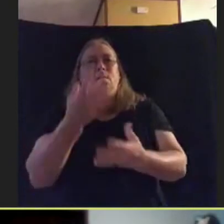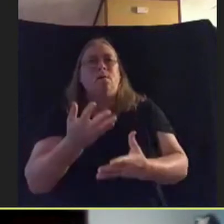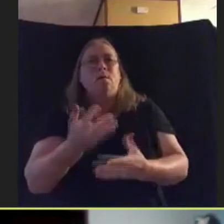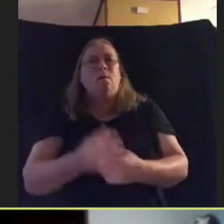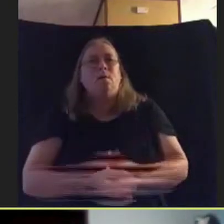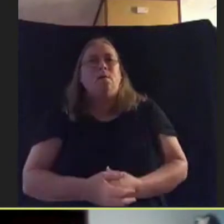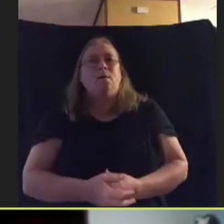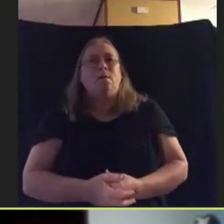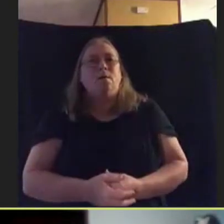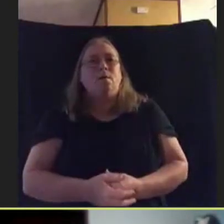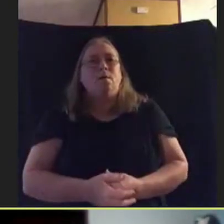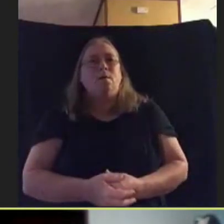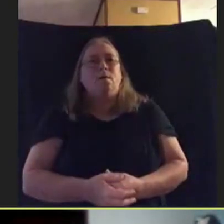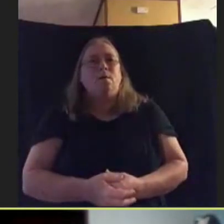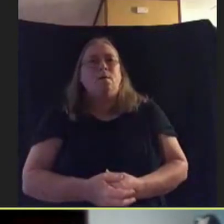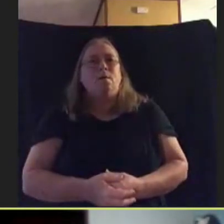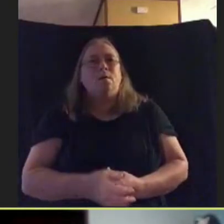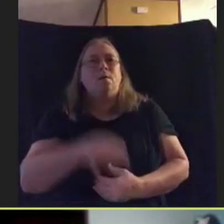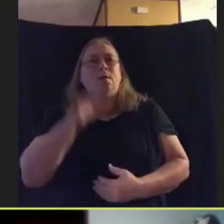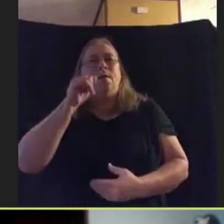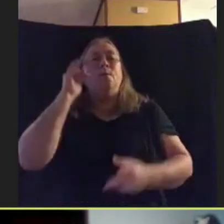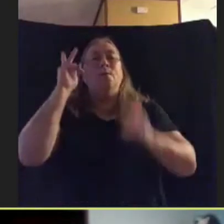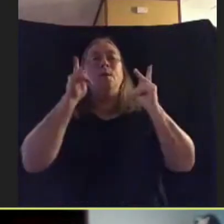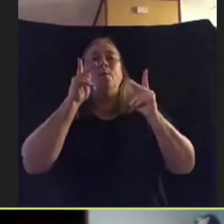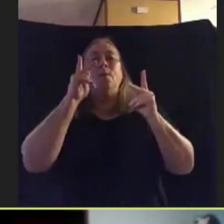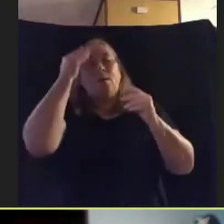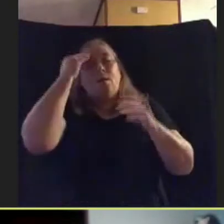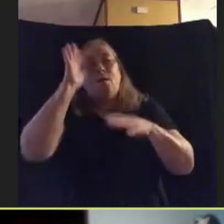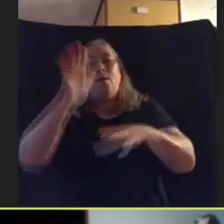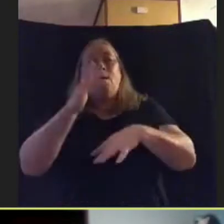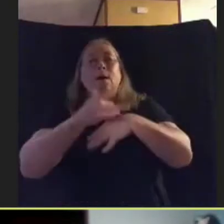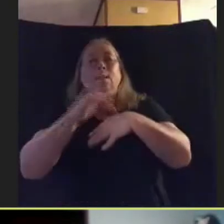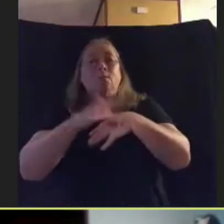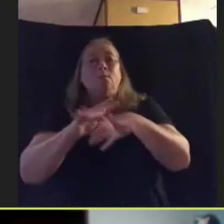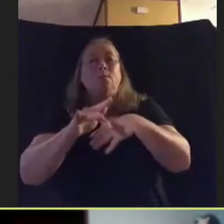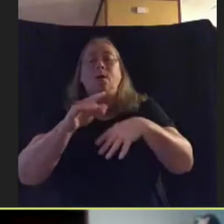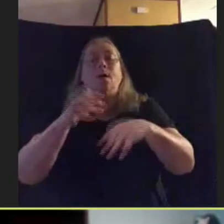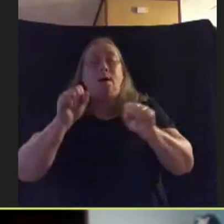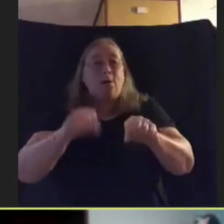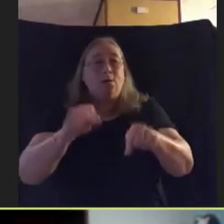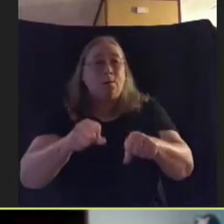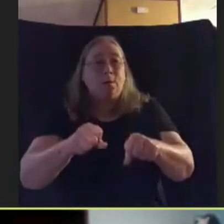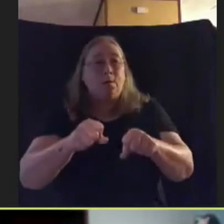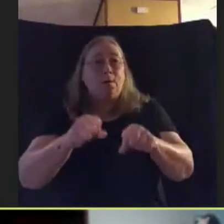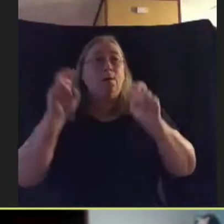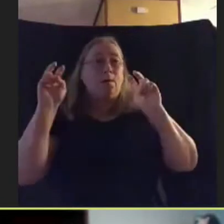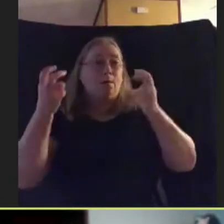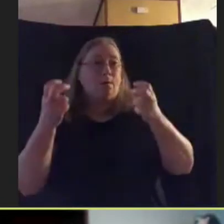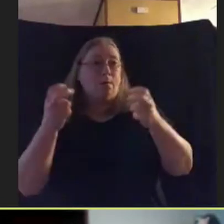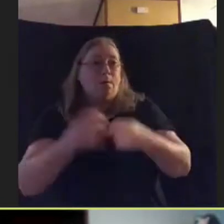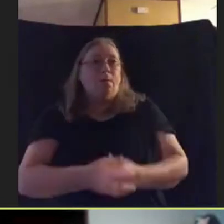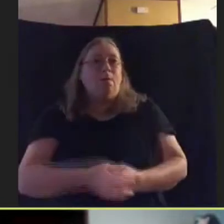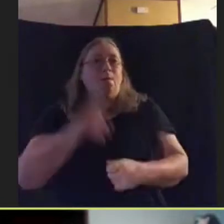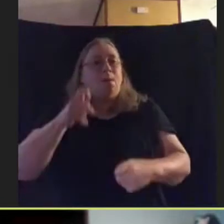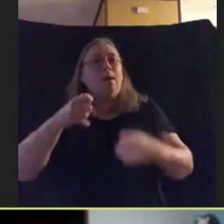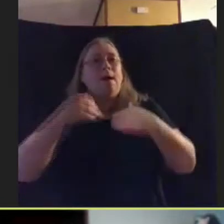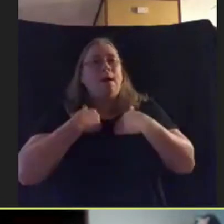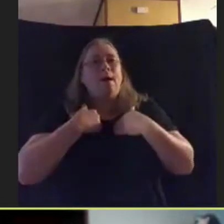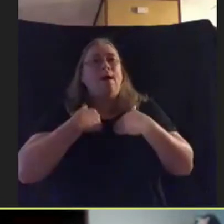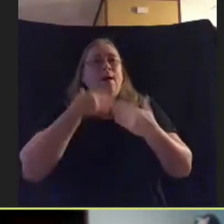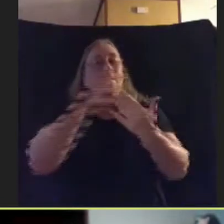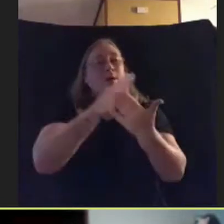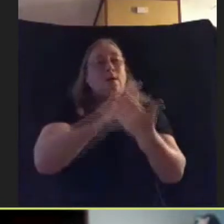those folks in those eligibility categories within their area. So we're working on that. We hope to have a list up very soon. We